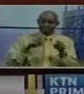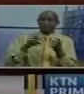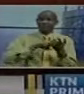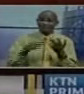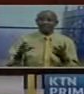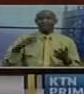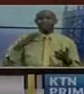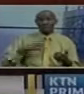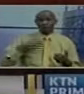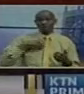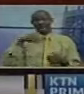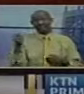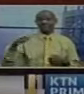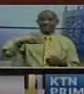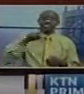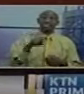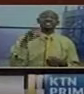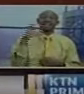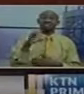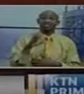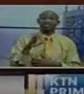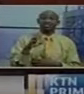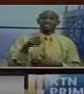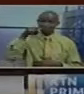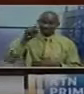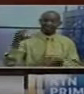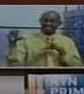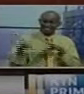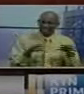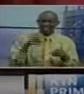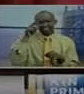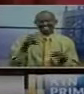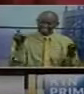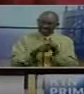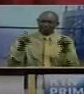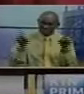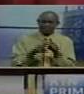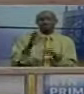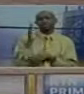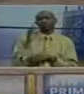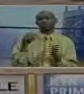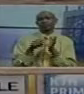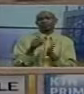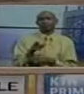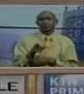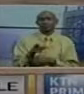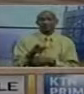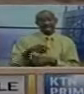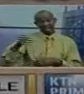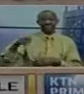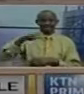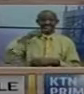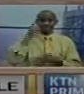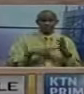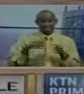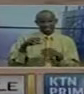failed the people of other places in this country that are suffering this same fate of insecurity. Area leaders say